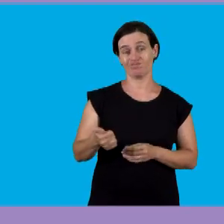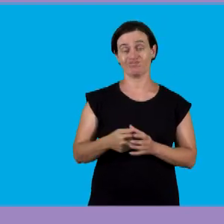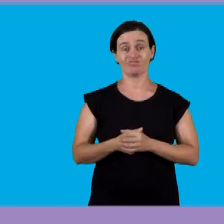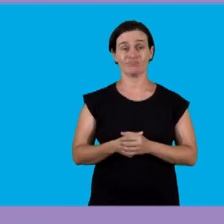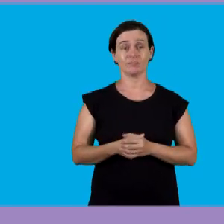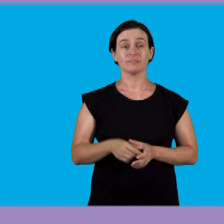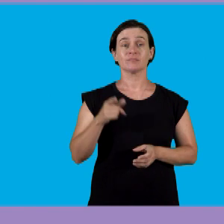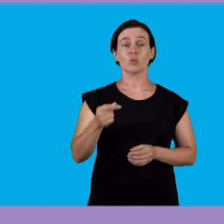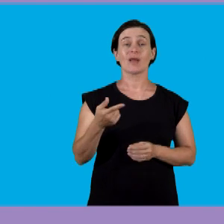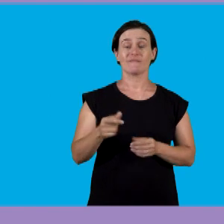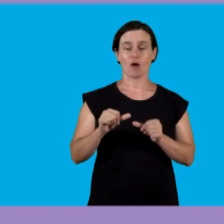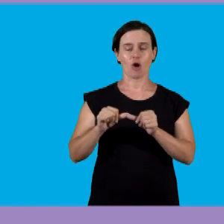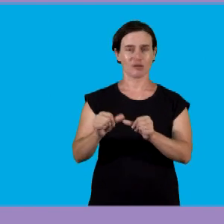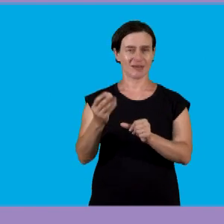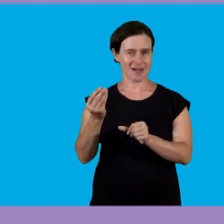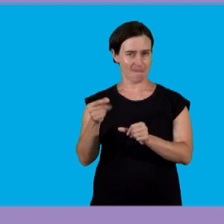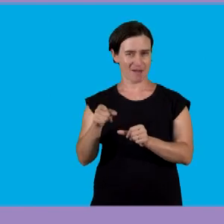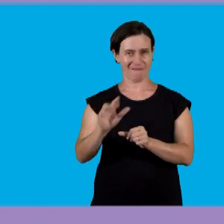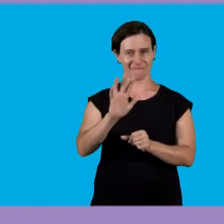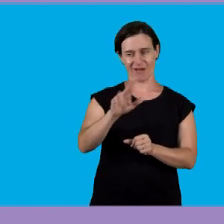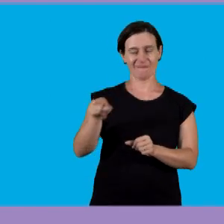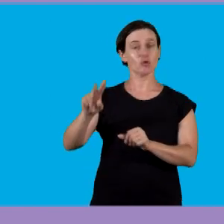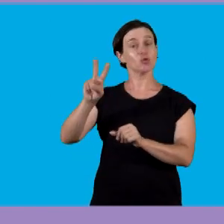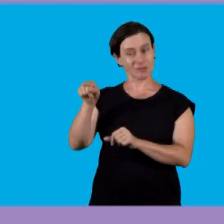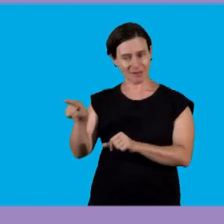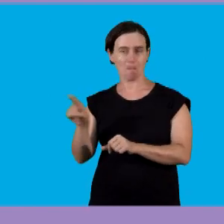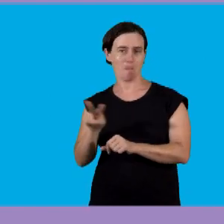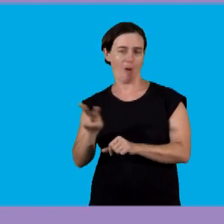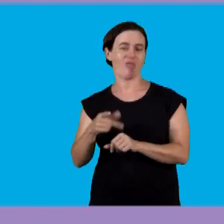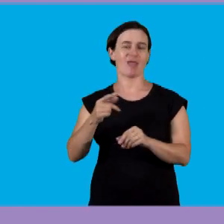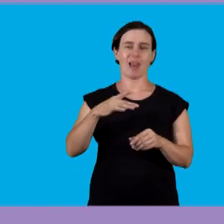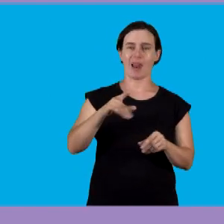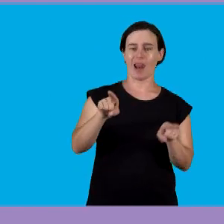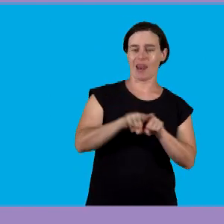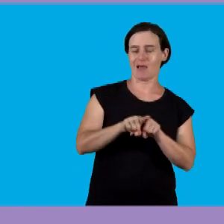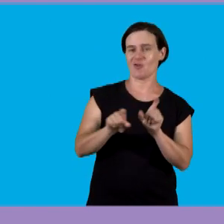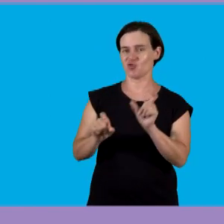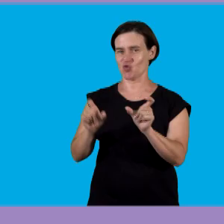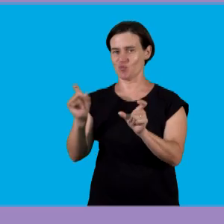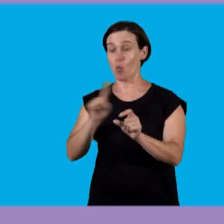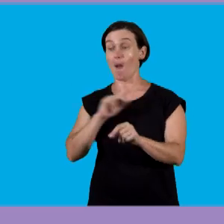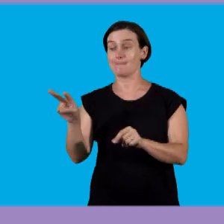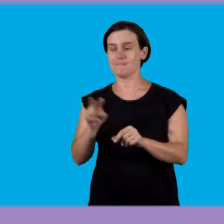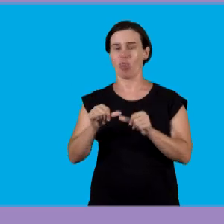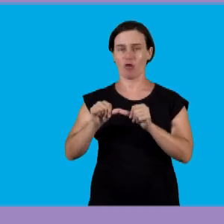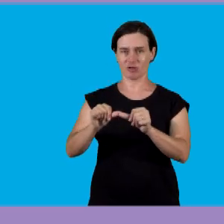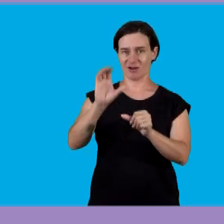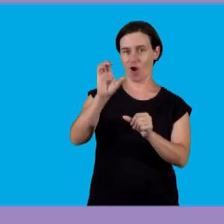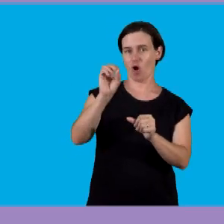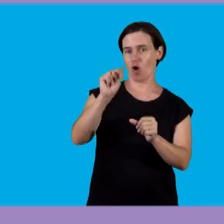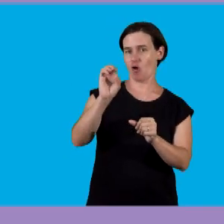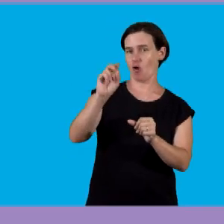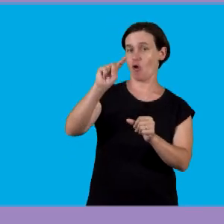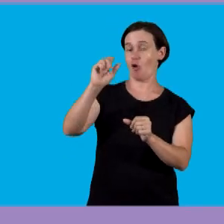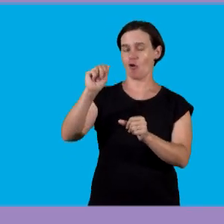And lastly, we have our constants. They are also like terms because they are both constants. So we are going to have a